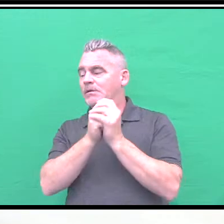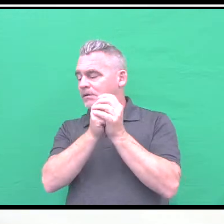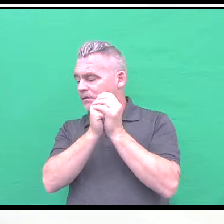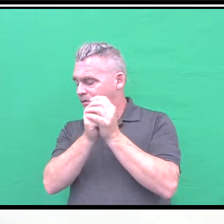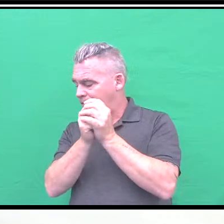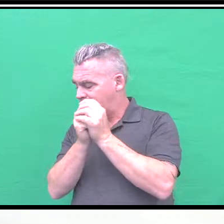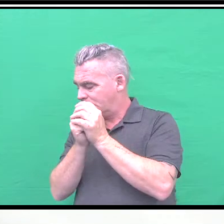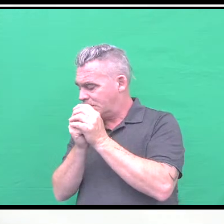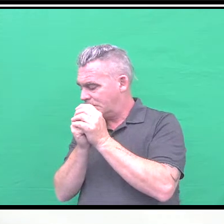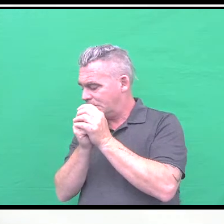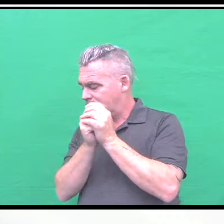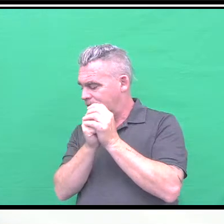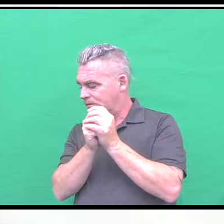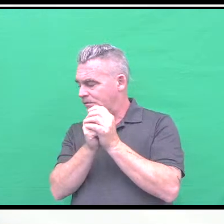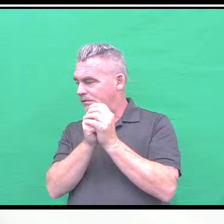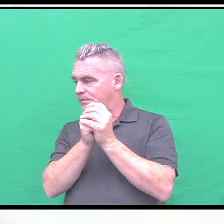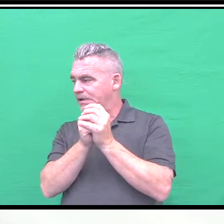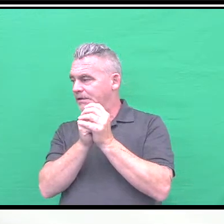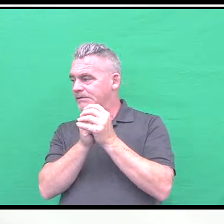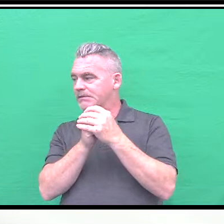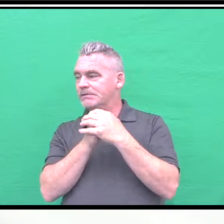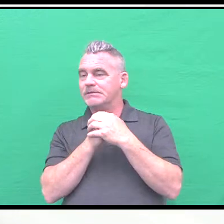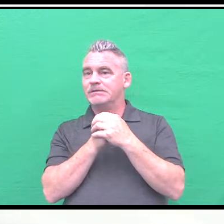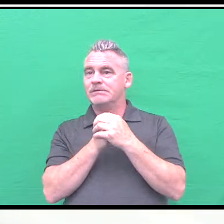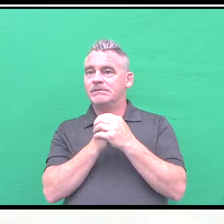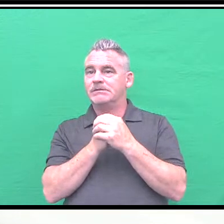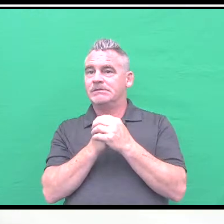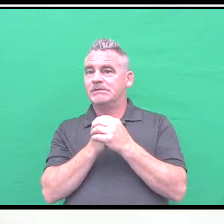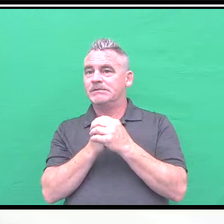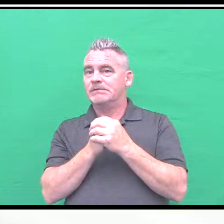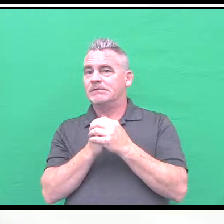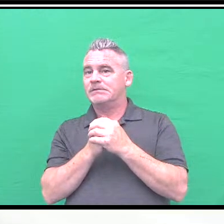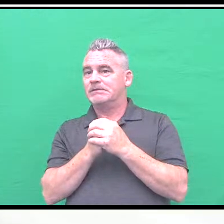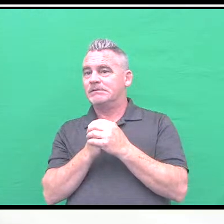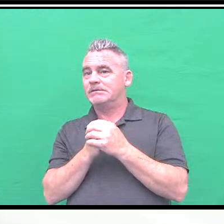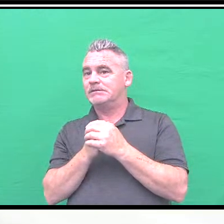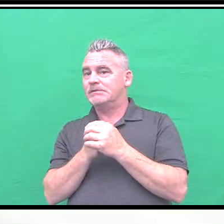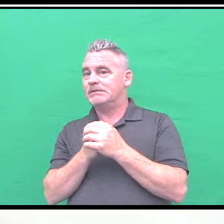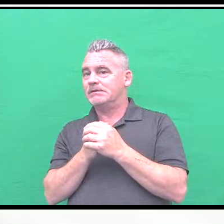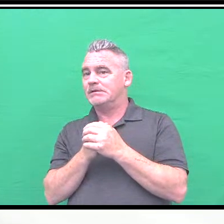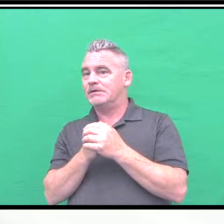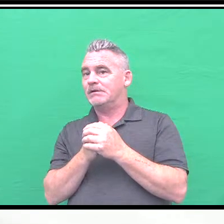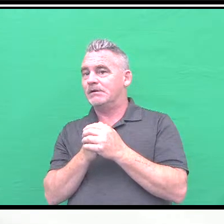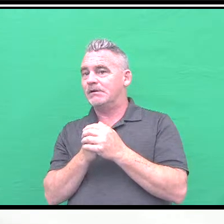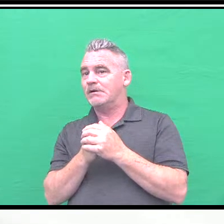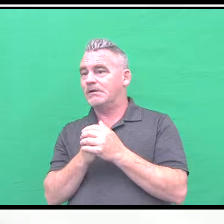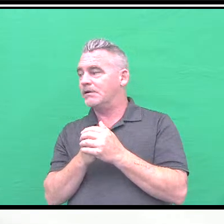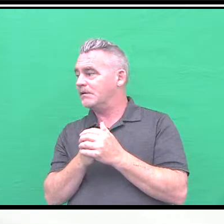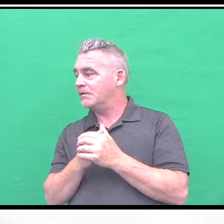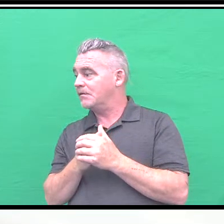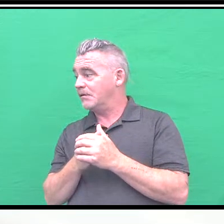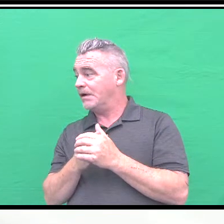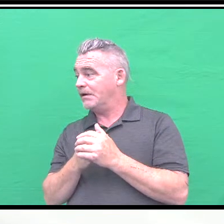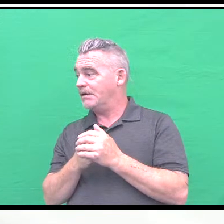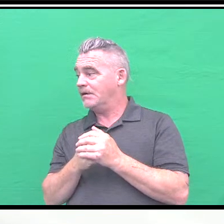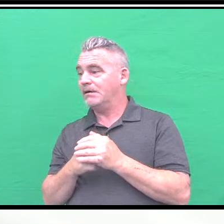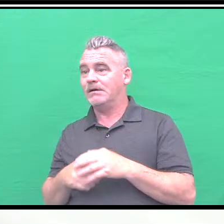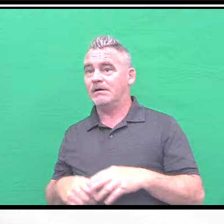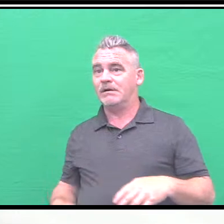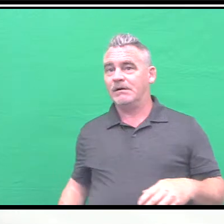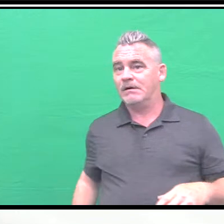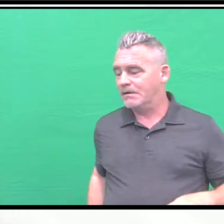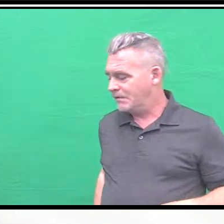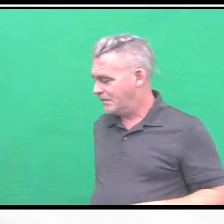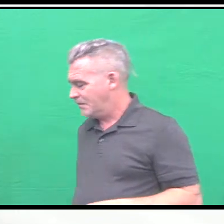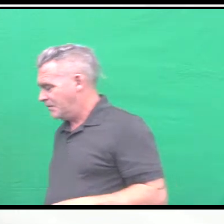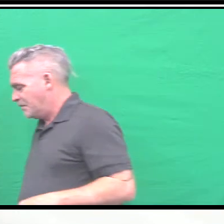the Year. And so with that, I'll turn it over to you. Thank you, Madonna. First, Sophia and